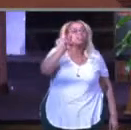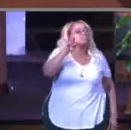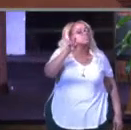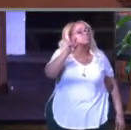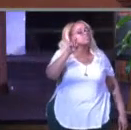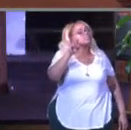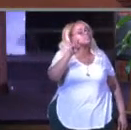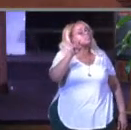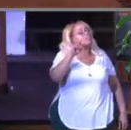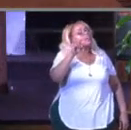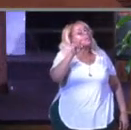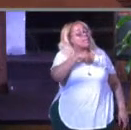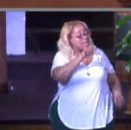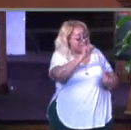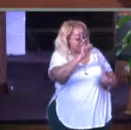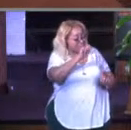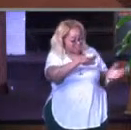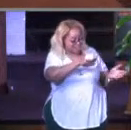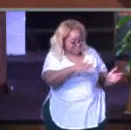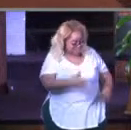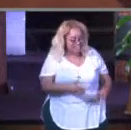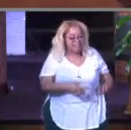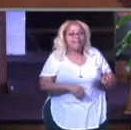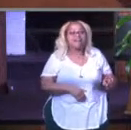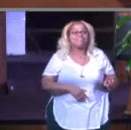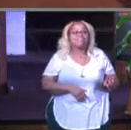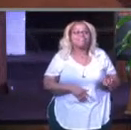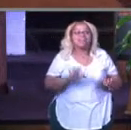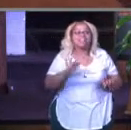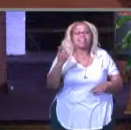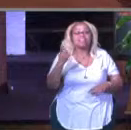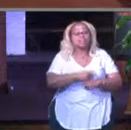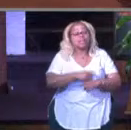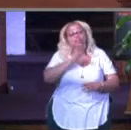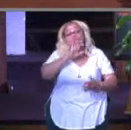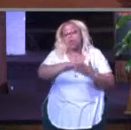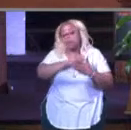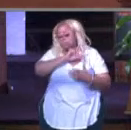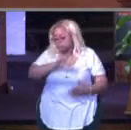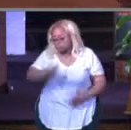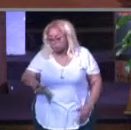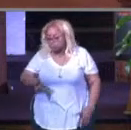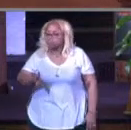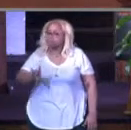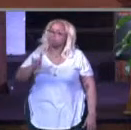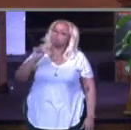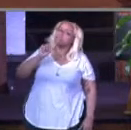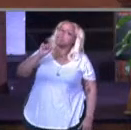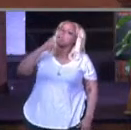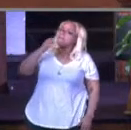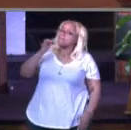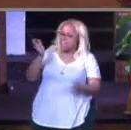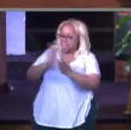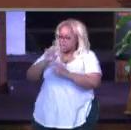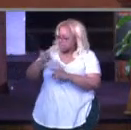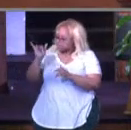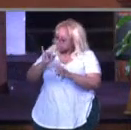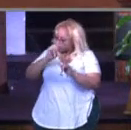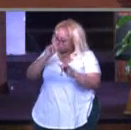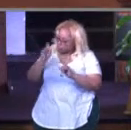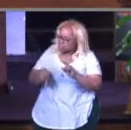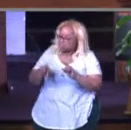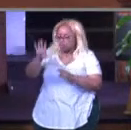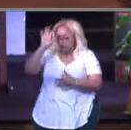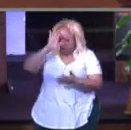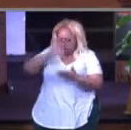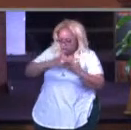God. And Ananias died. Later that day, the wife comes in, Sapphira, and Peter asked her the same